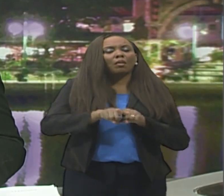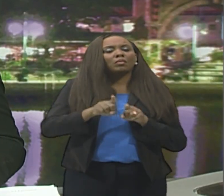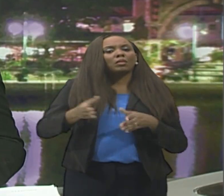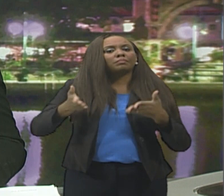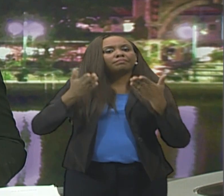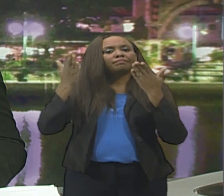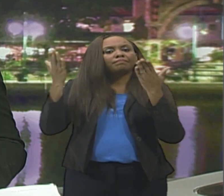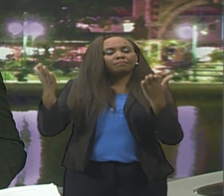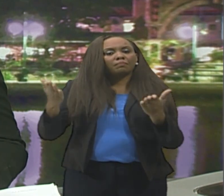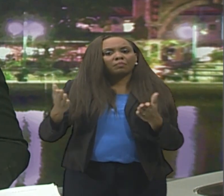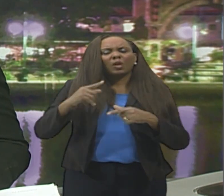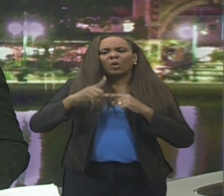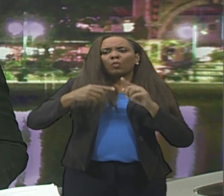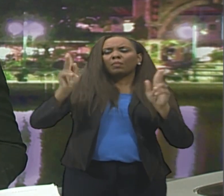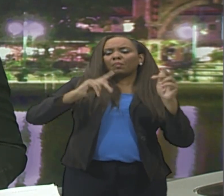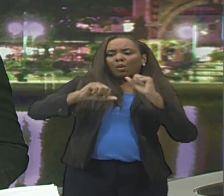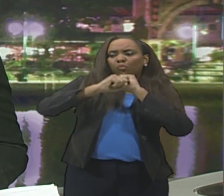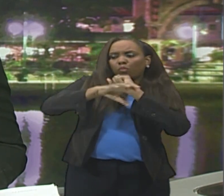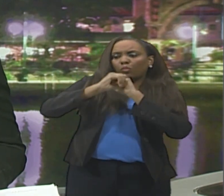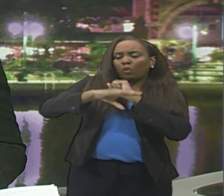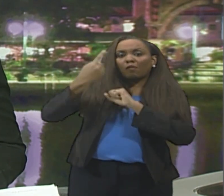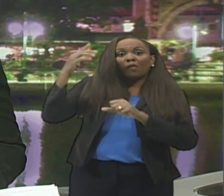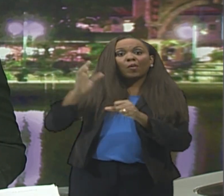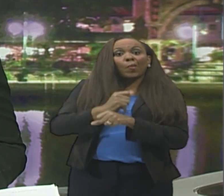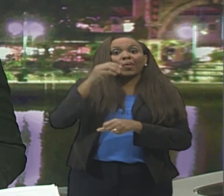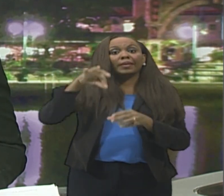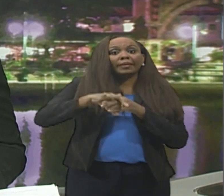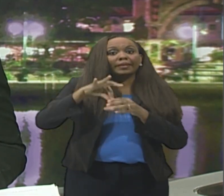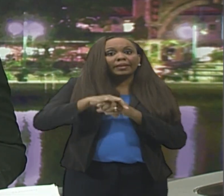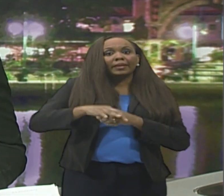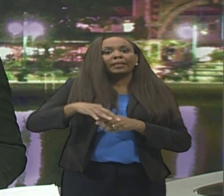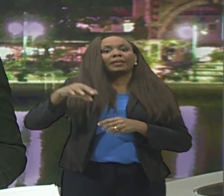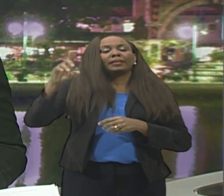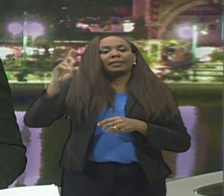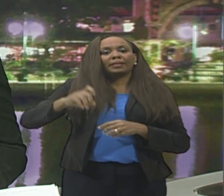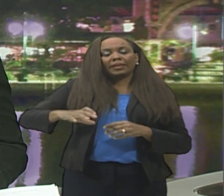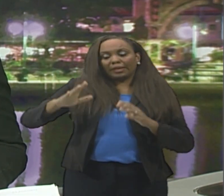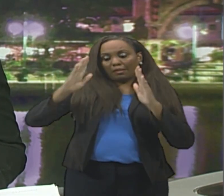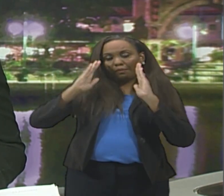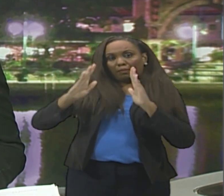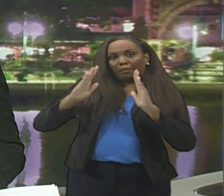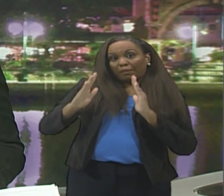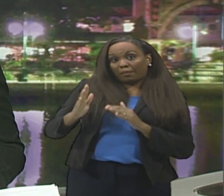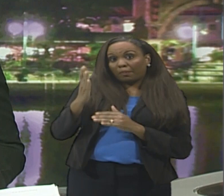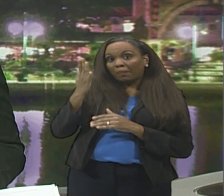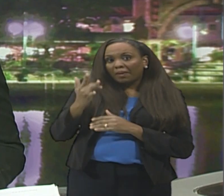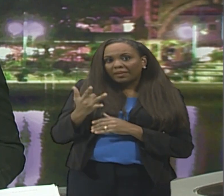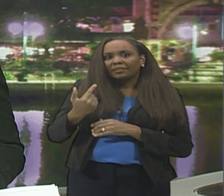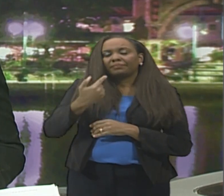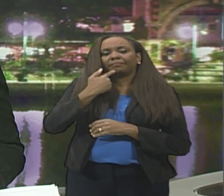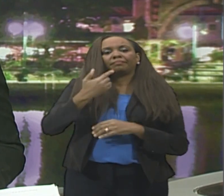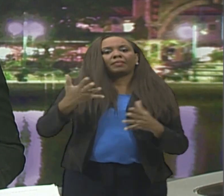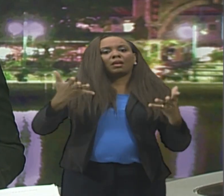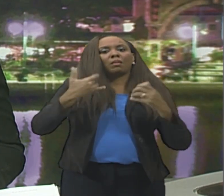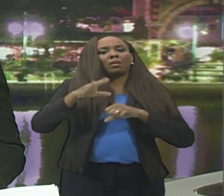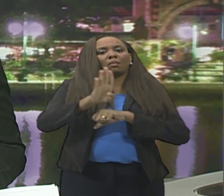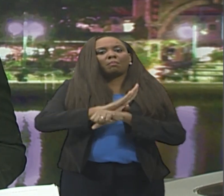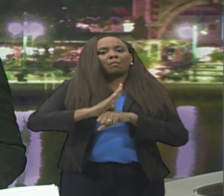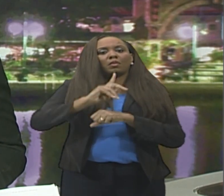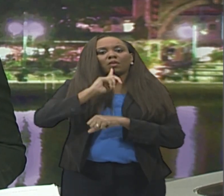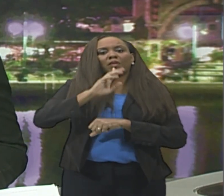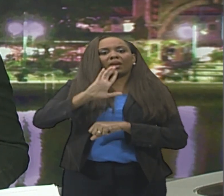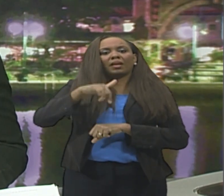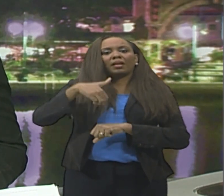Atherley suggests campaign financing is another area requiring attention. The opposition leader wants Barbados to go